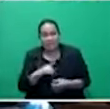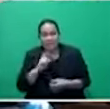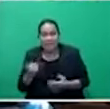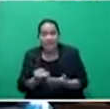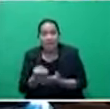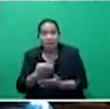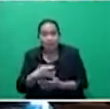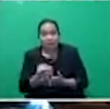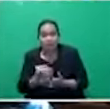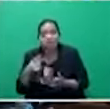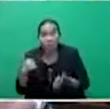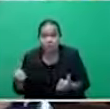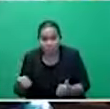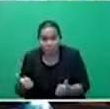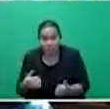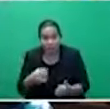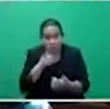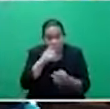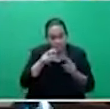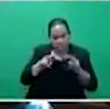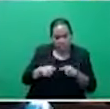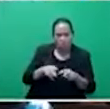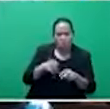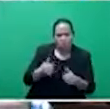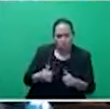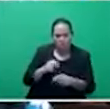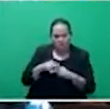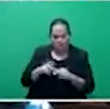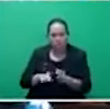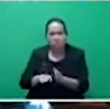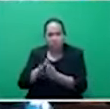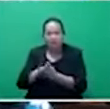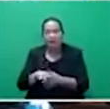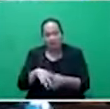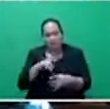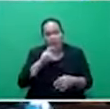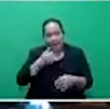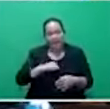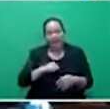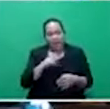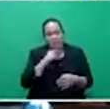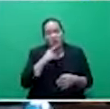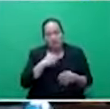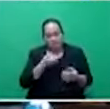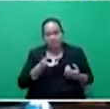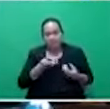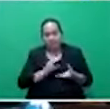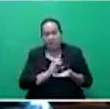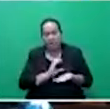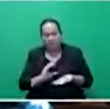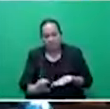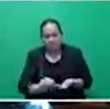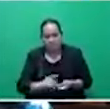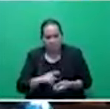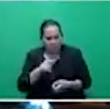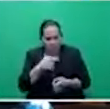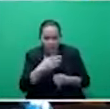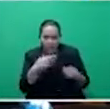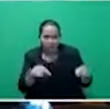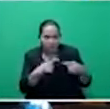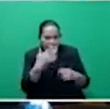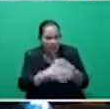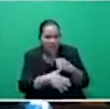when financiers see that you have a continuous growth rate, they will be able to lend you money. But none of them actually, Mr. Speaker, sir, mentioned the fact